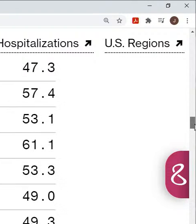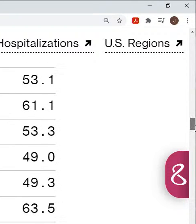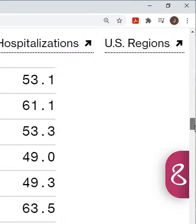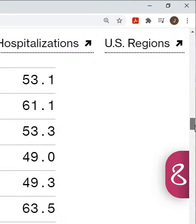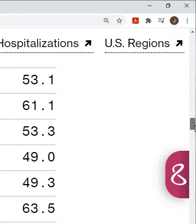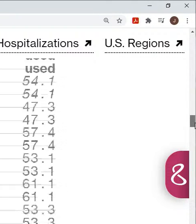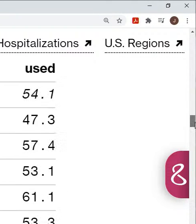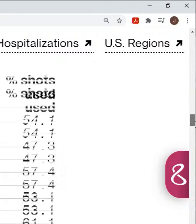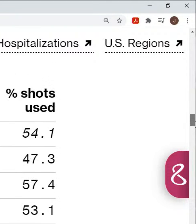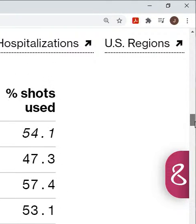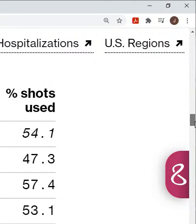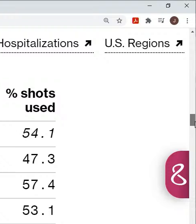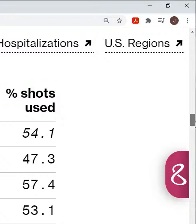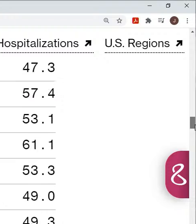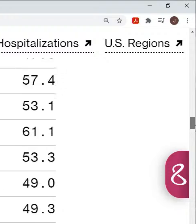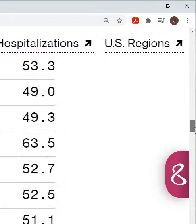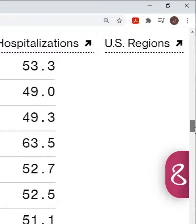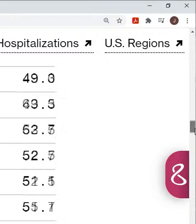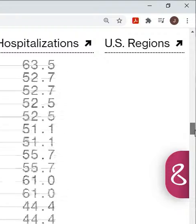at 47%.